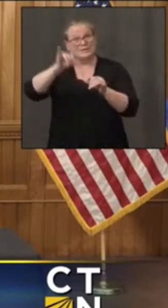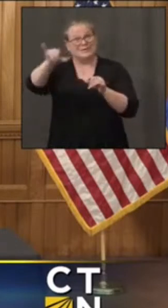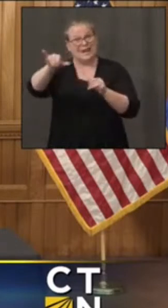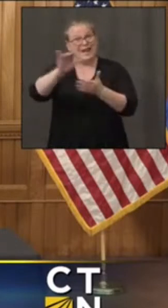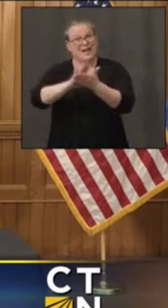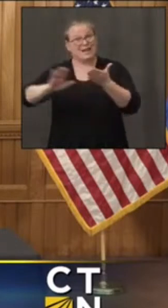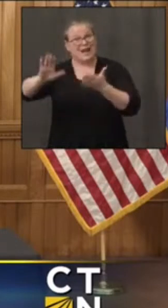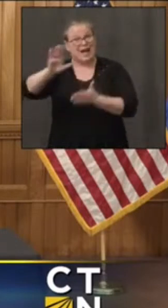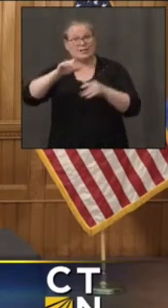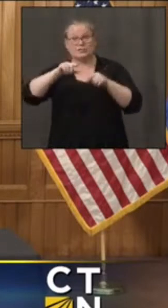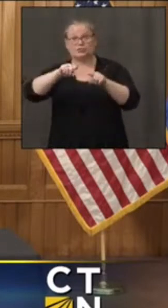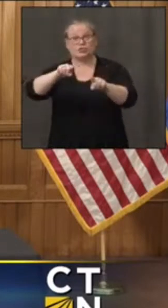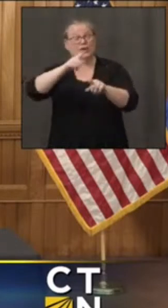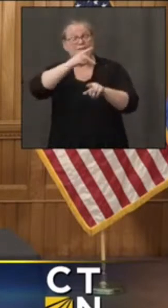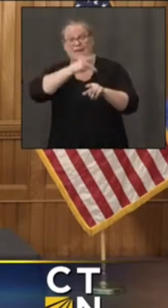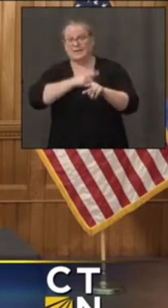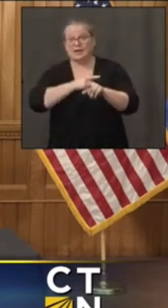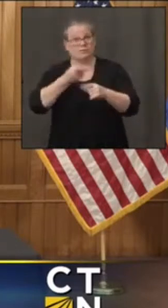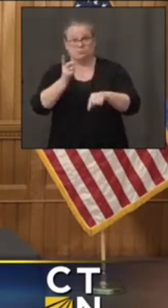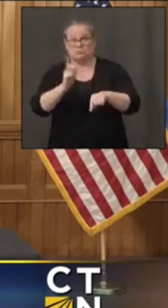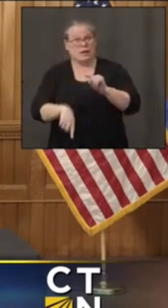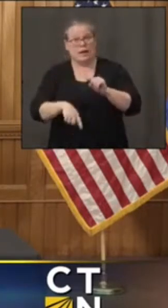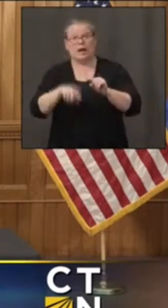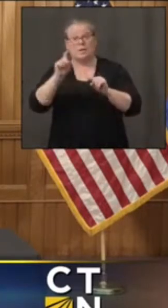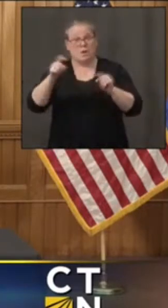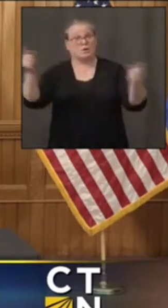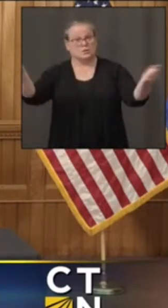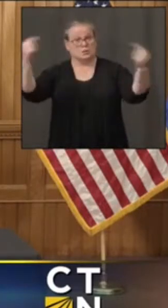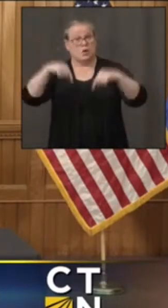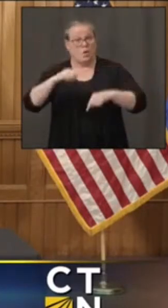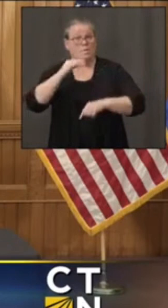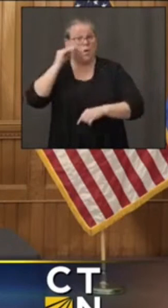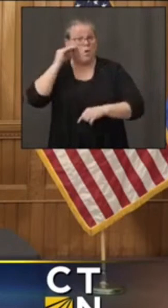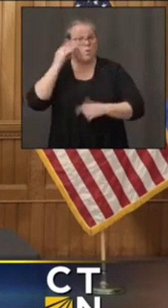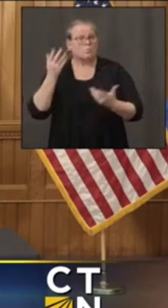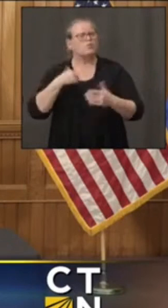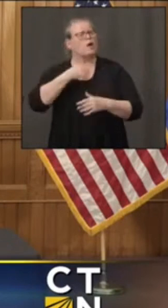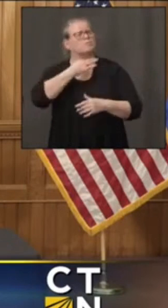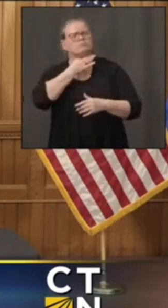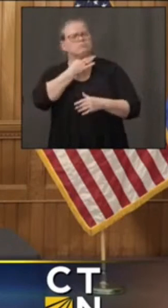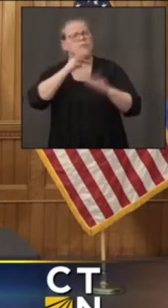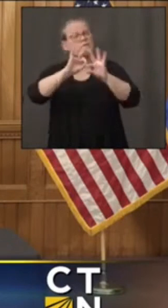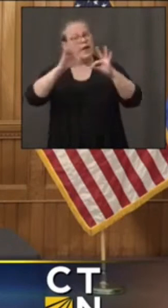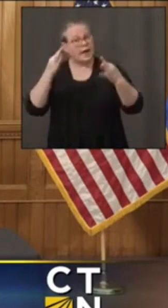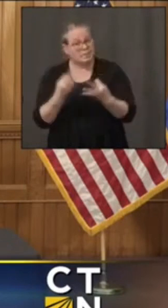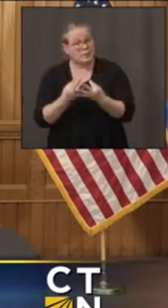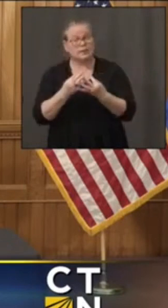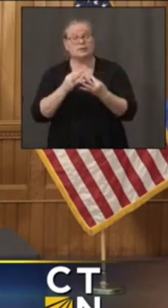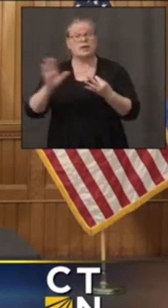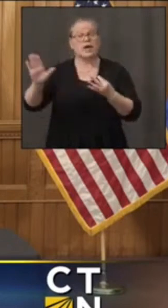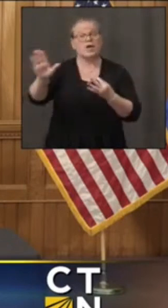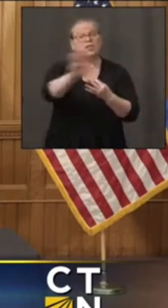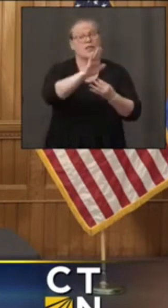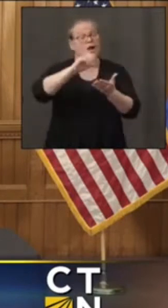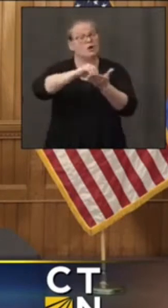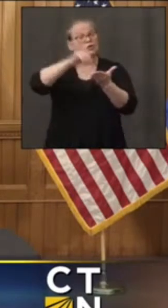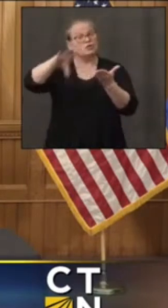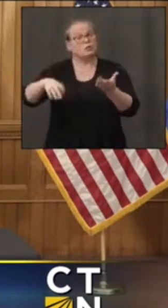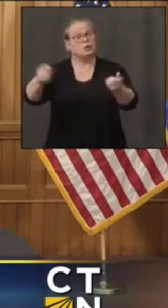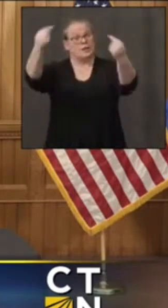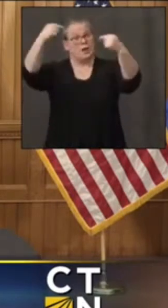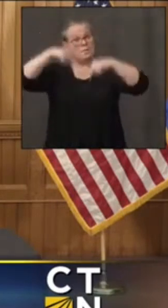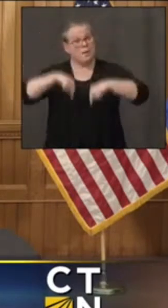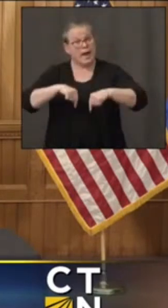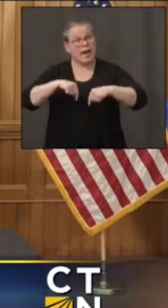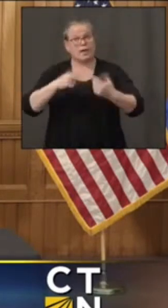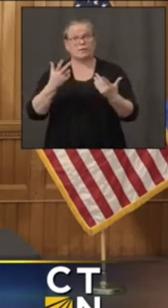an option. So I'm just wondering if you have some concrete guidance for families with students returning in terms of who should get tested